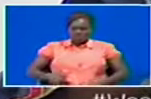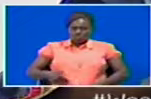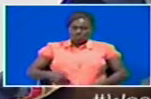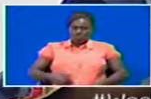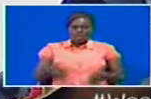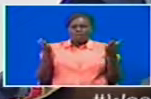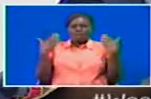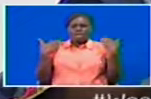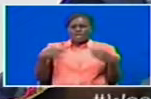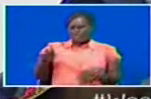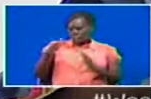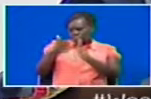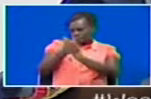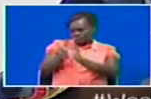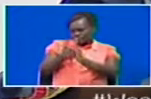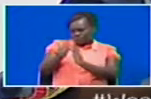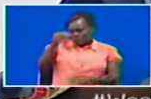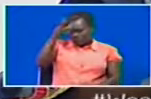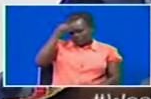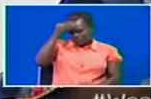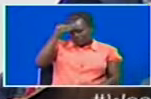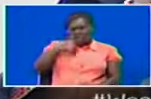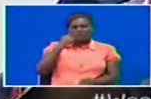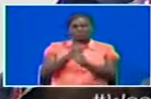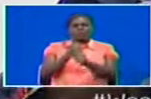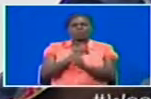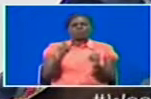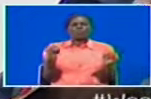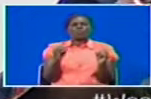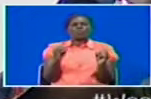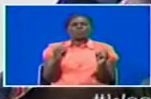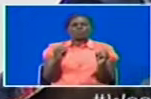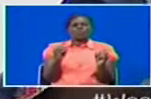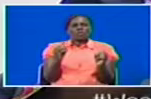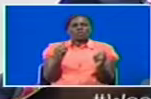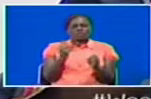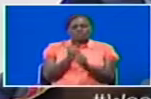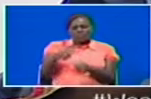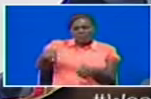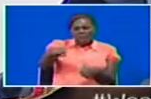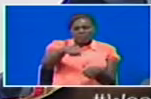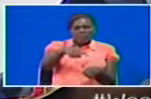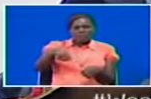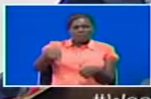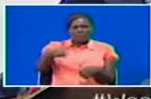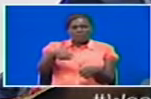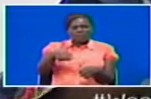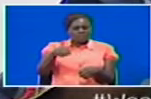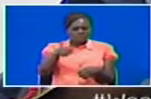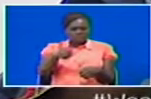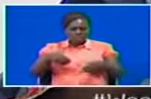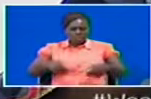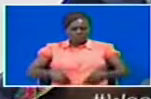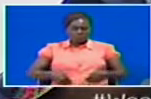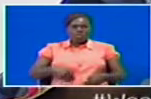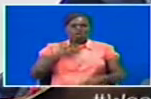are very learned. Youth without jobs, and they are just being, you know, taken round and round and round. These are the youth I